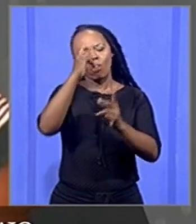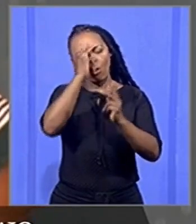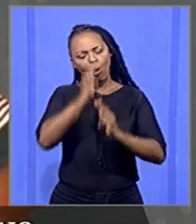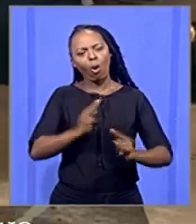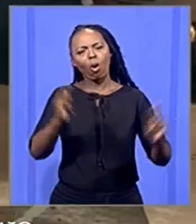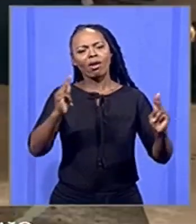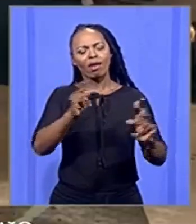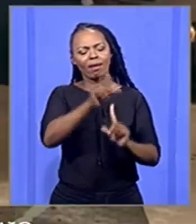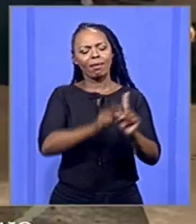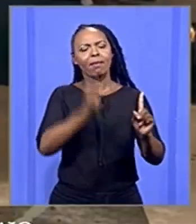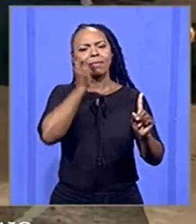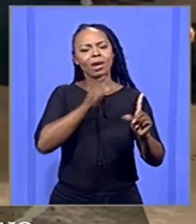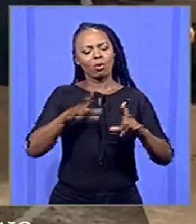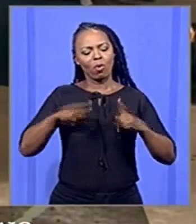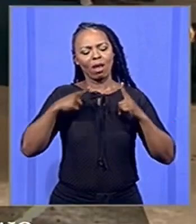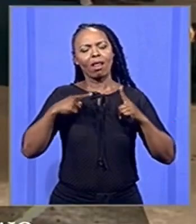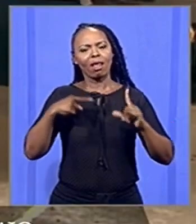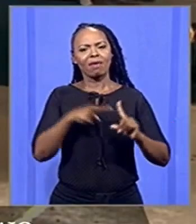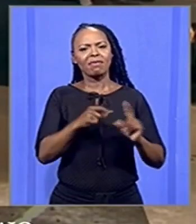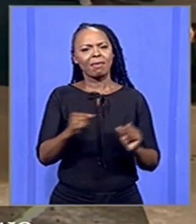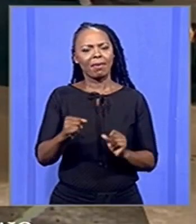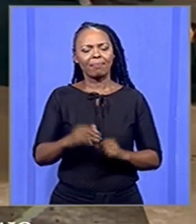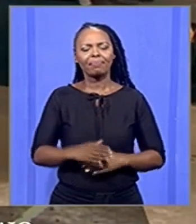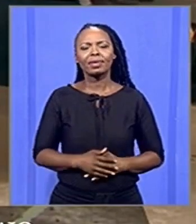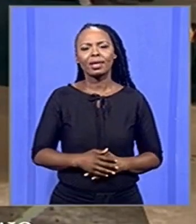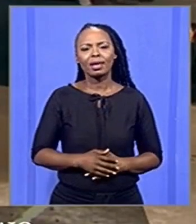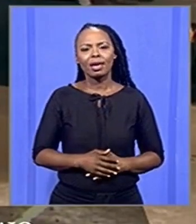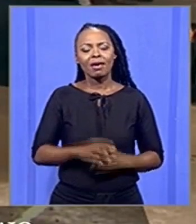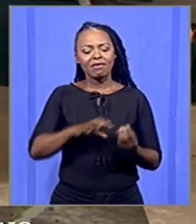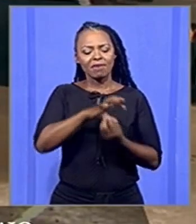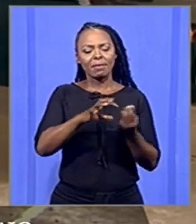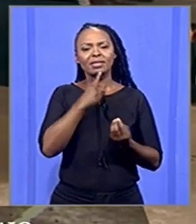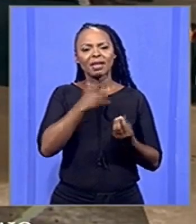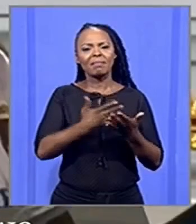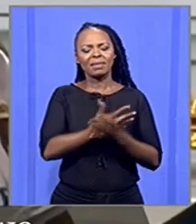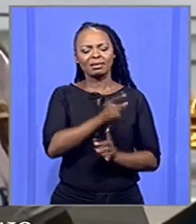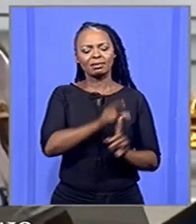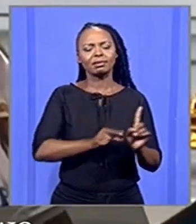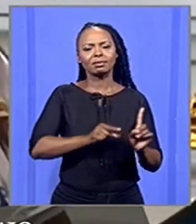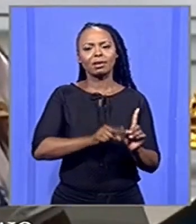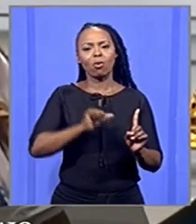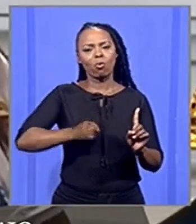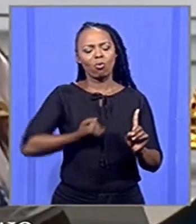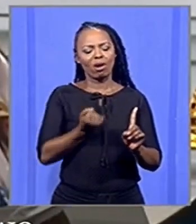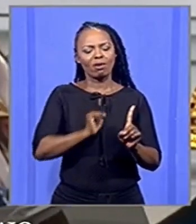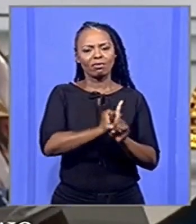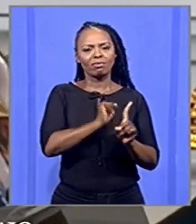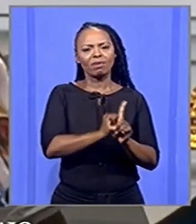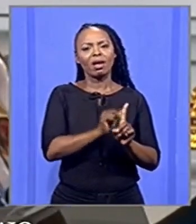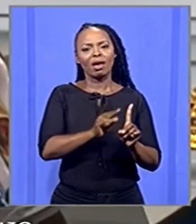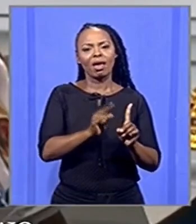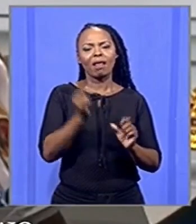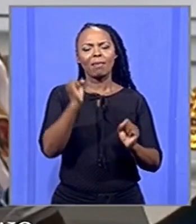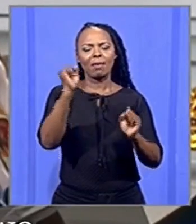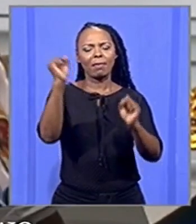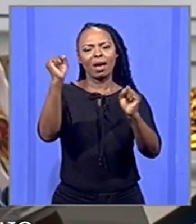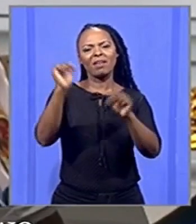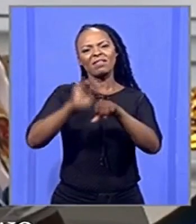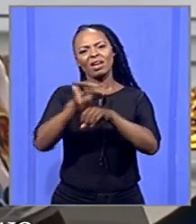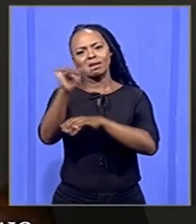alive. Balelapa ba re batlile go mo gopola thata bogolo mohumagadi wa gagwe yo molaetsa wa gagwe o buisitsweng ke tsala